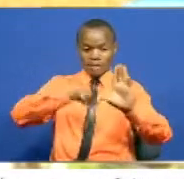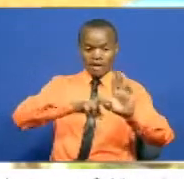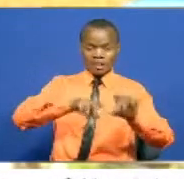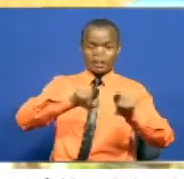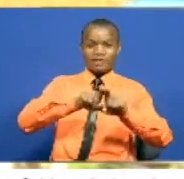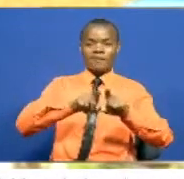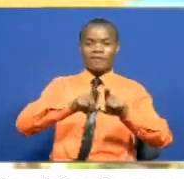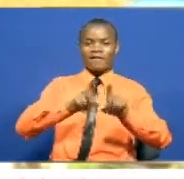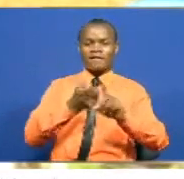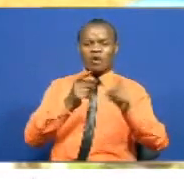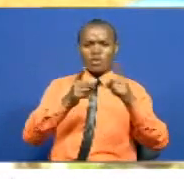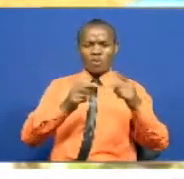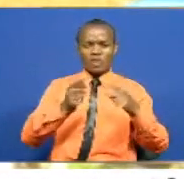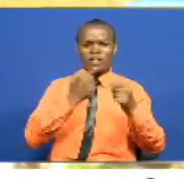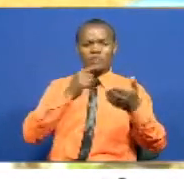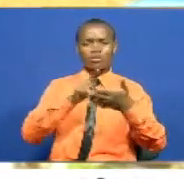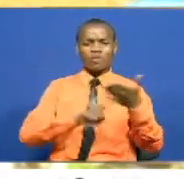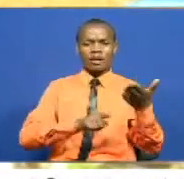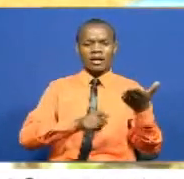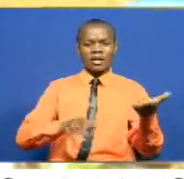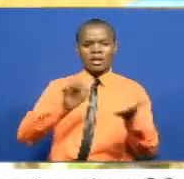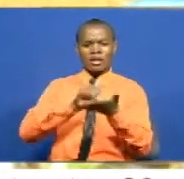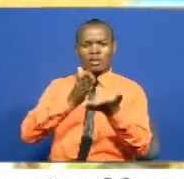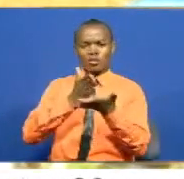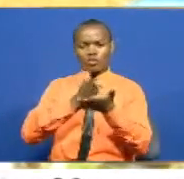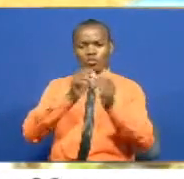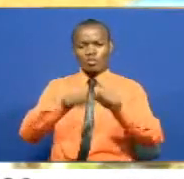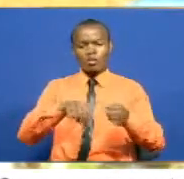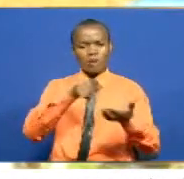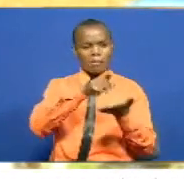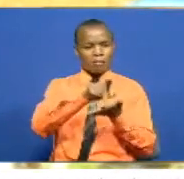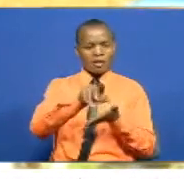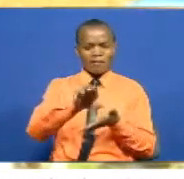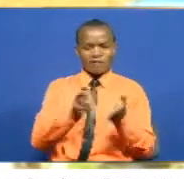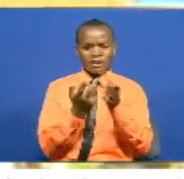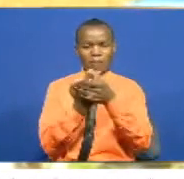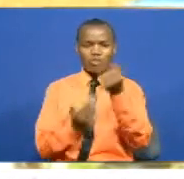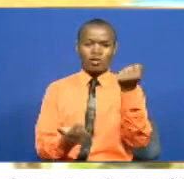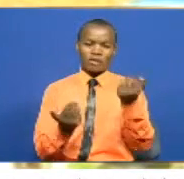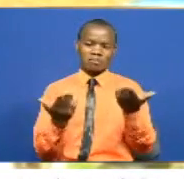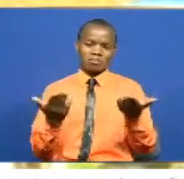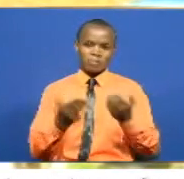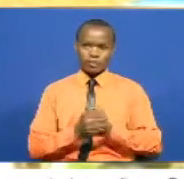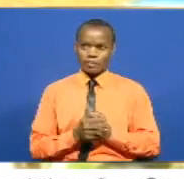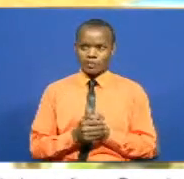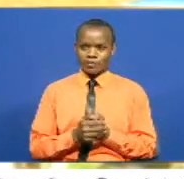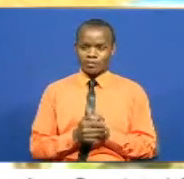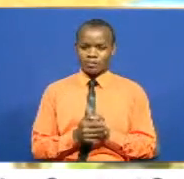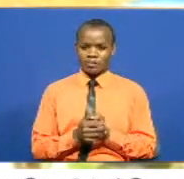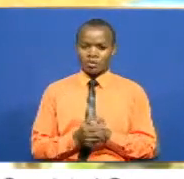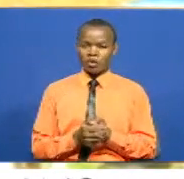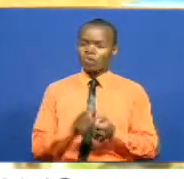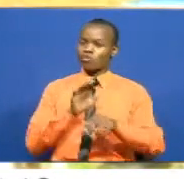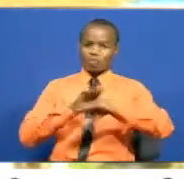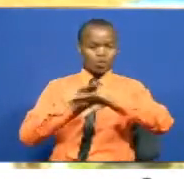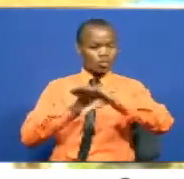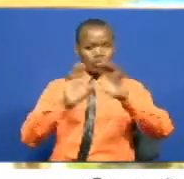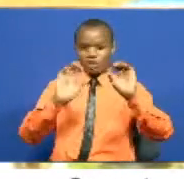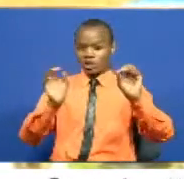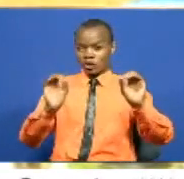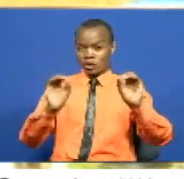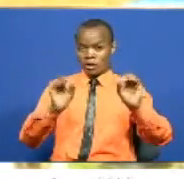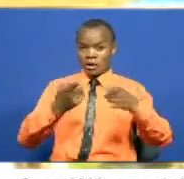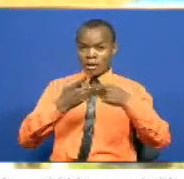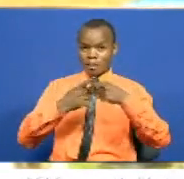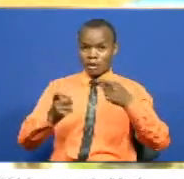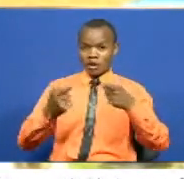is, utalipa kiti yako na ujilipie. Even before this person talks, that so far is not encouraging. However, we